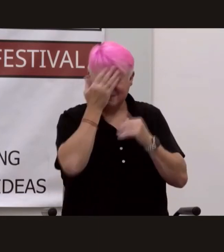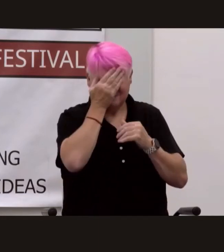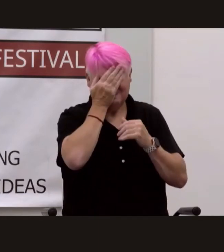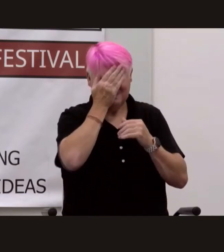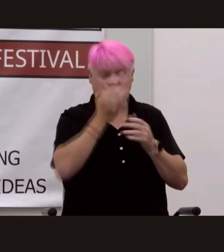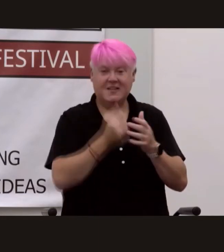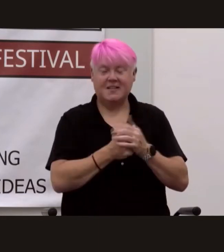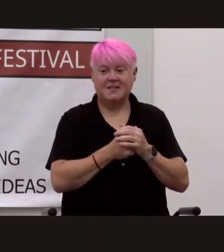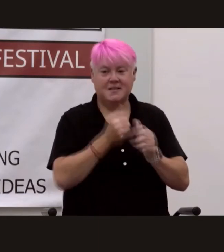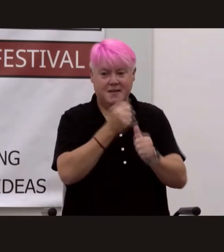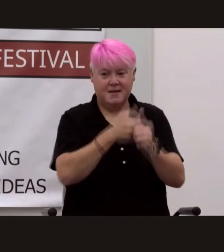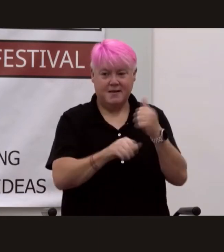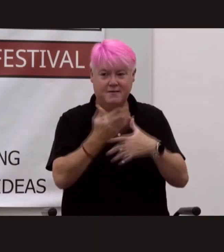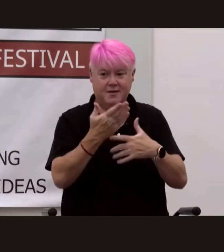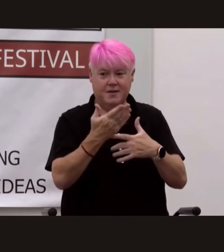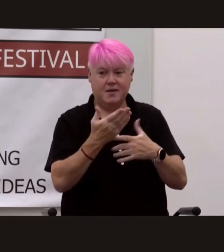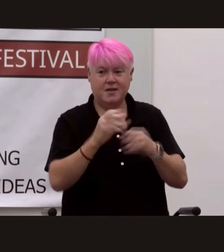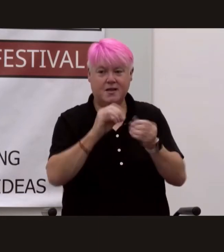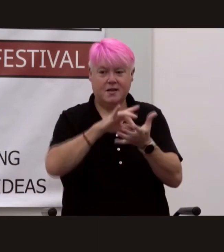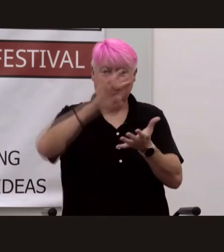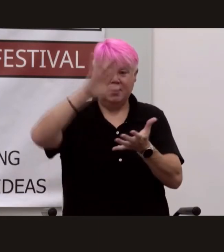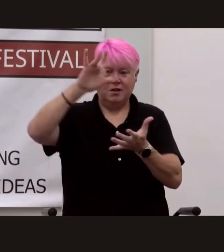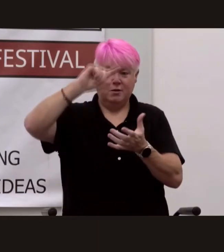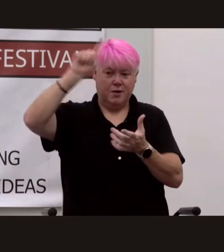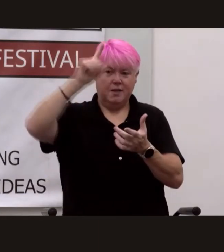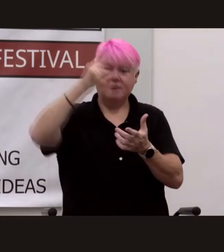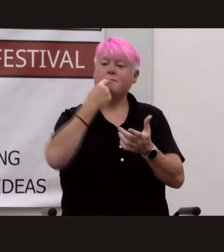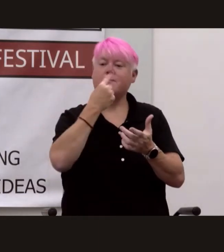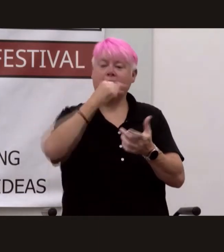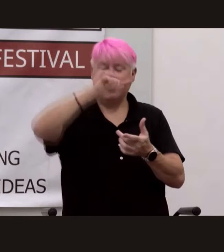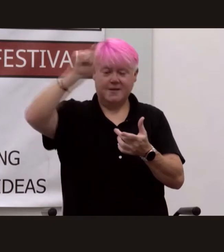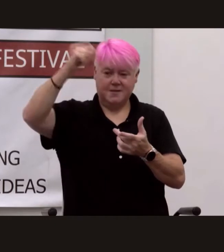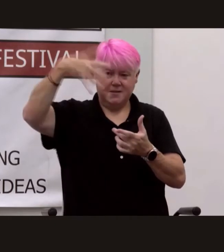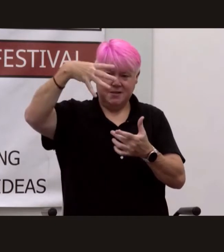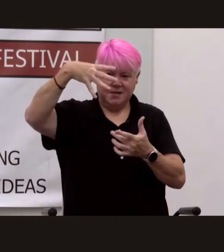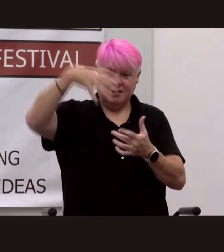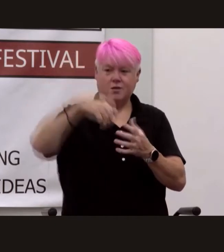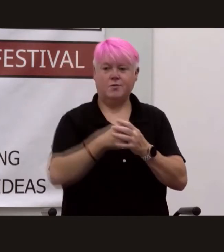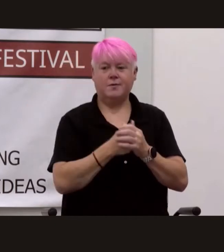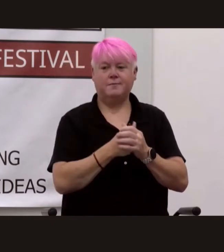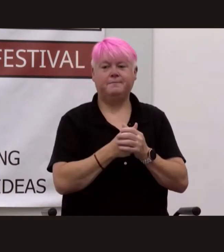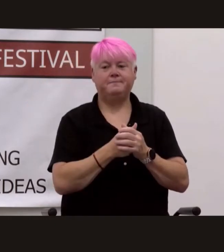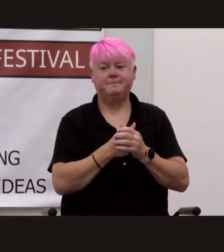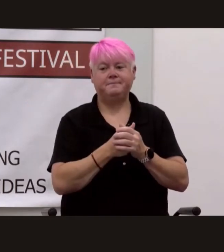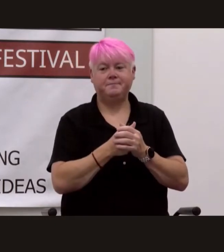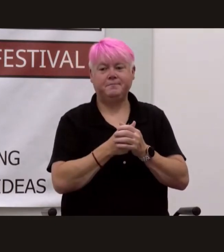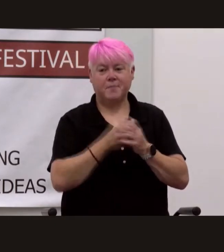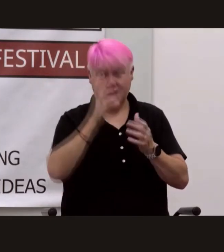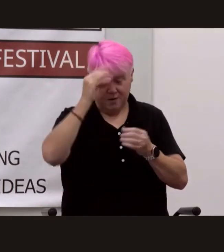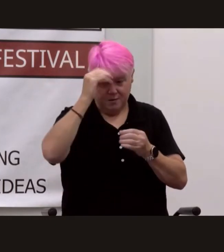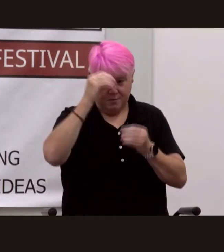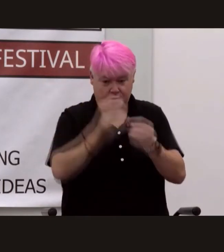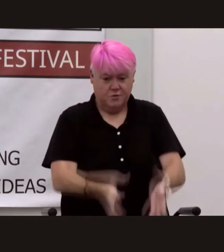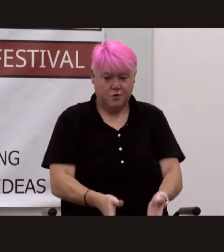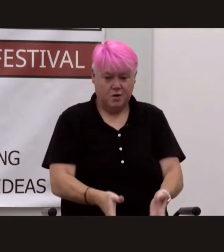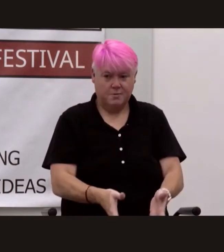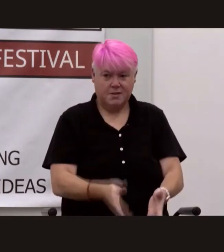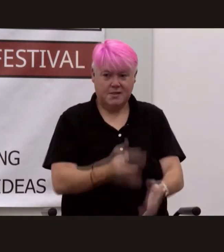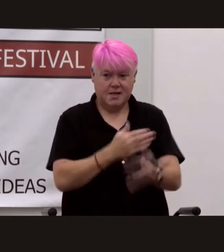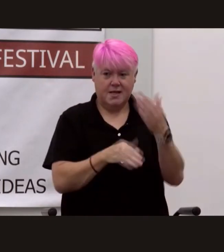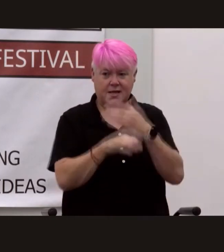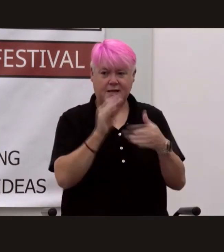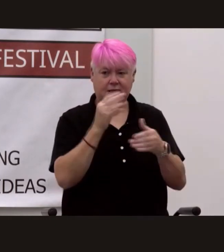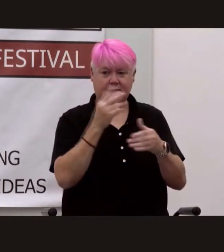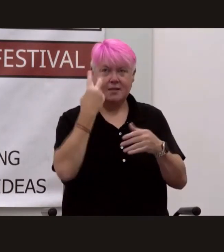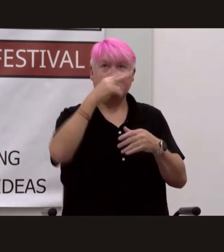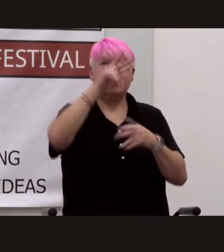everything glowing red as the sun burned and sank below the ranges. The boy dropped his hands and gazed up at those